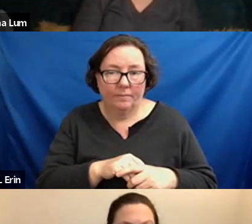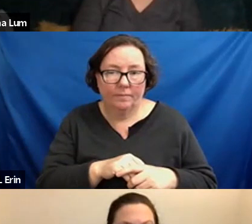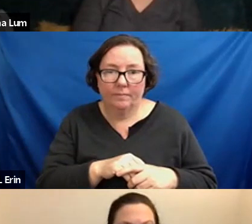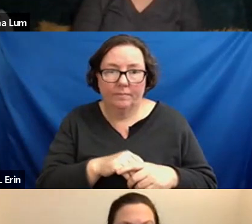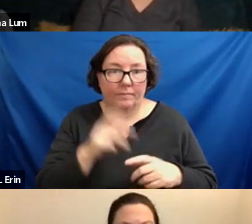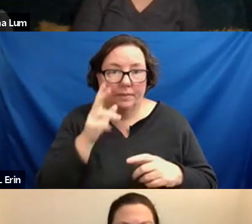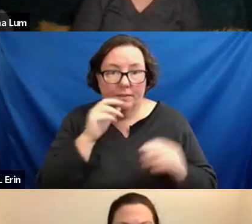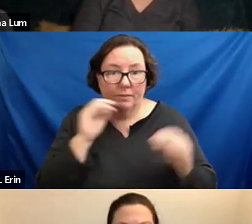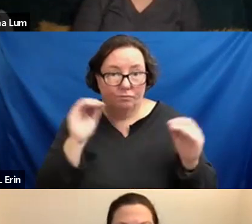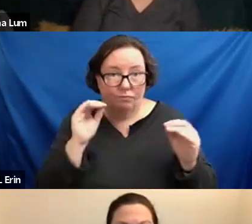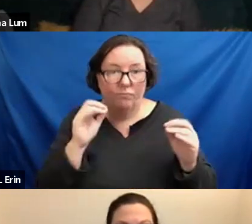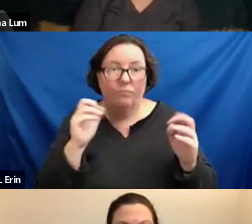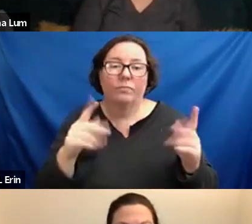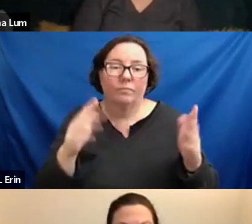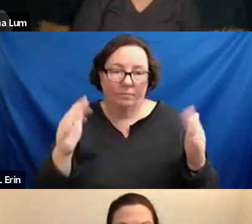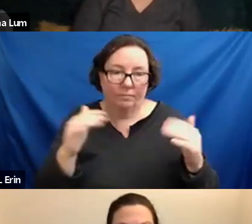Hearing none.